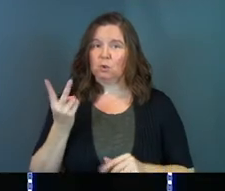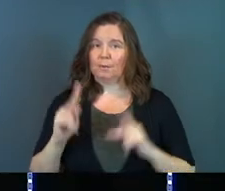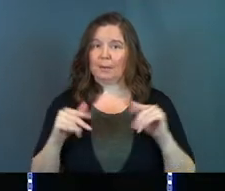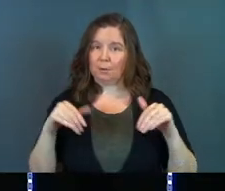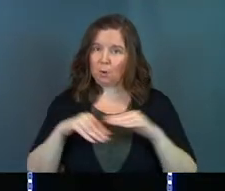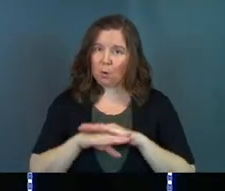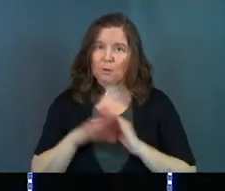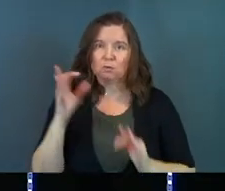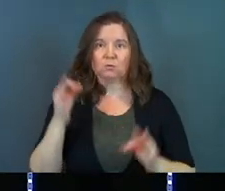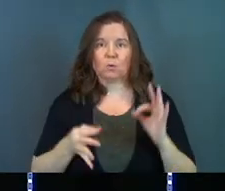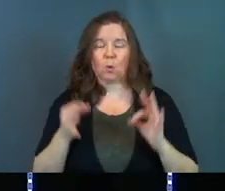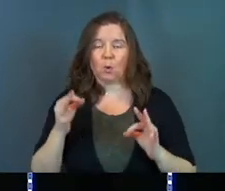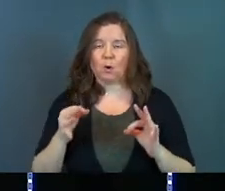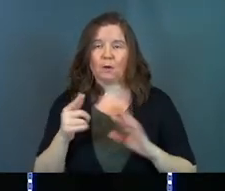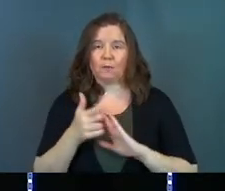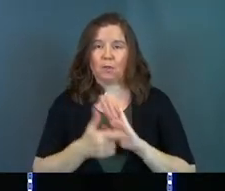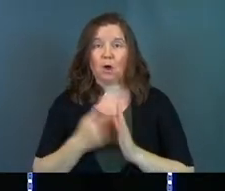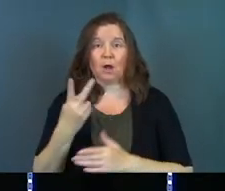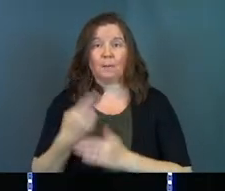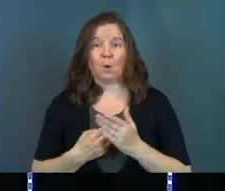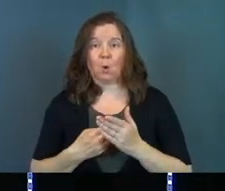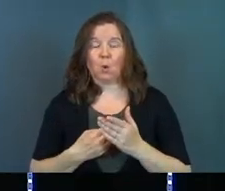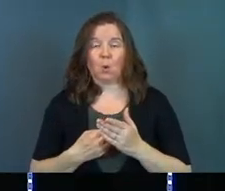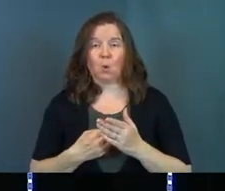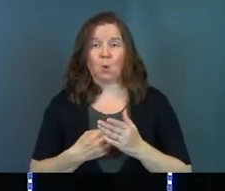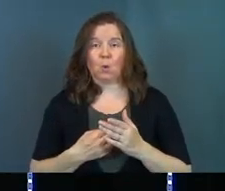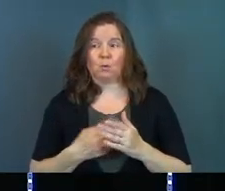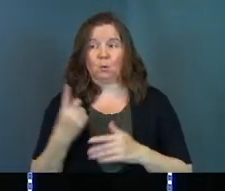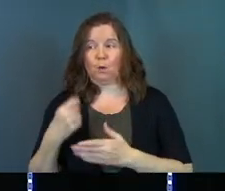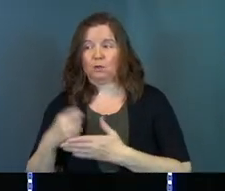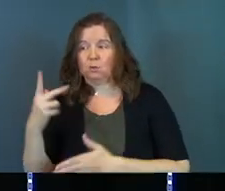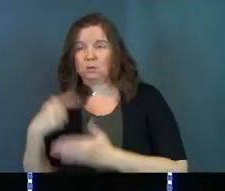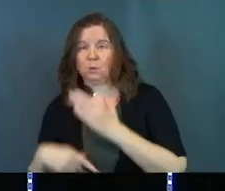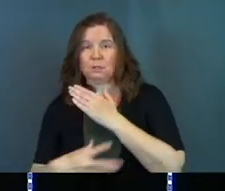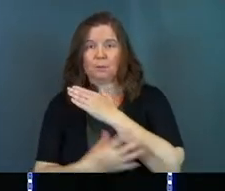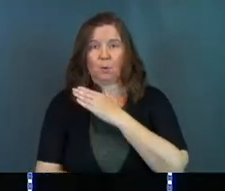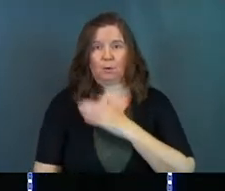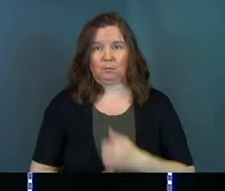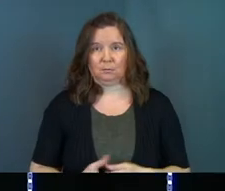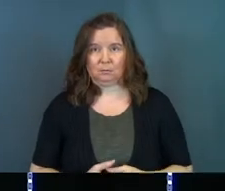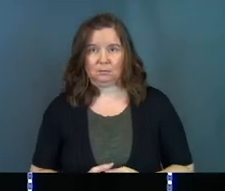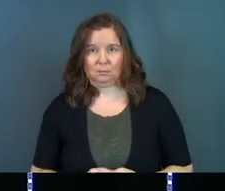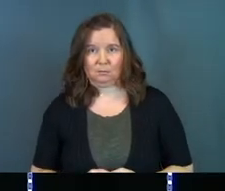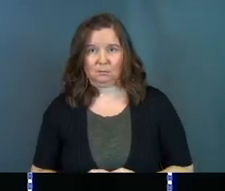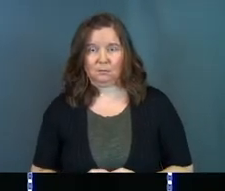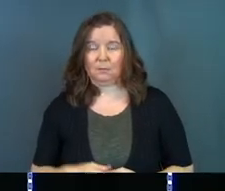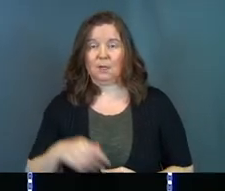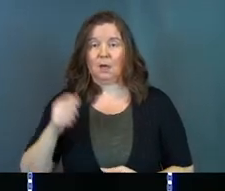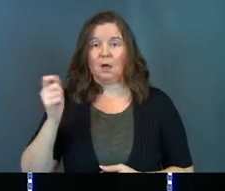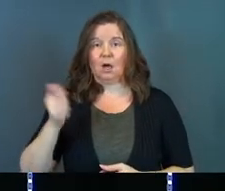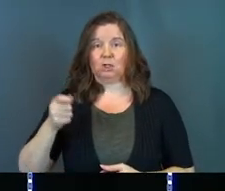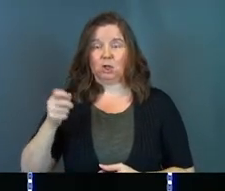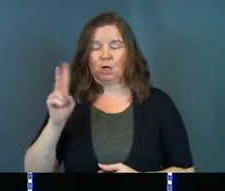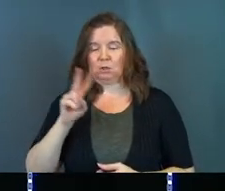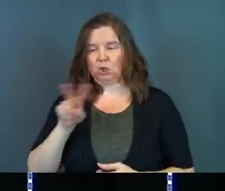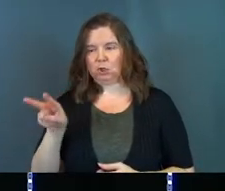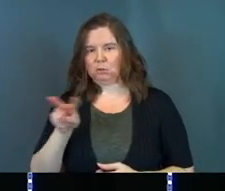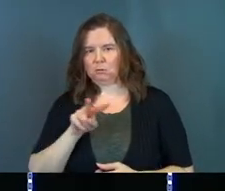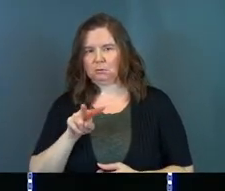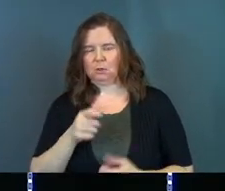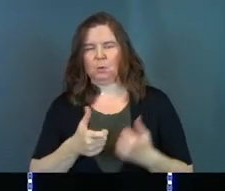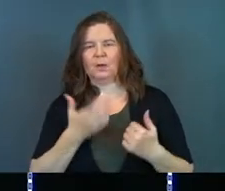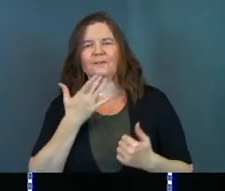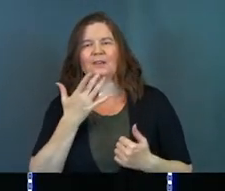into a court of law. And both are accused of a crime. One's rich, one's poor. The judge looks at them.